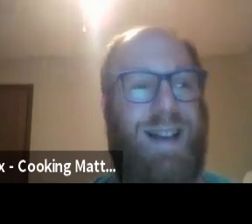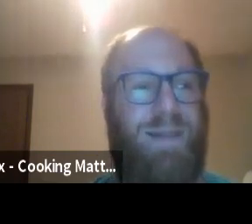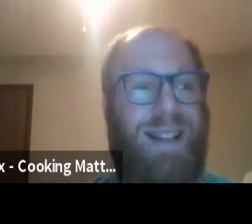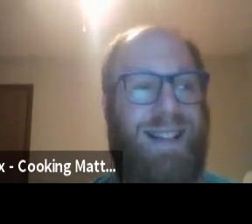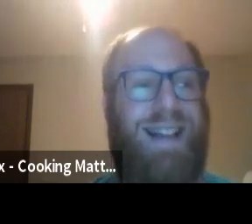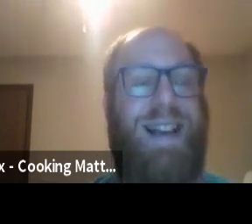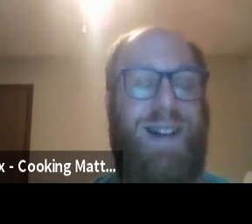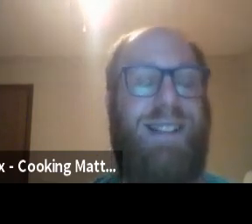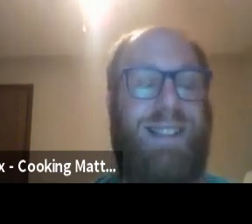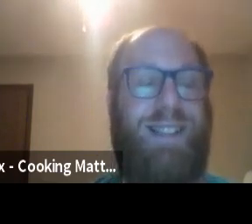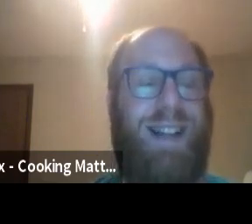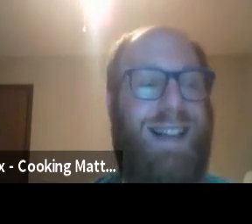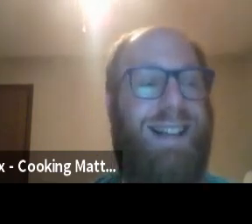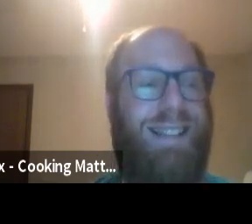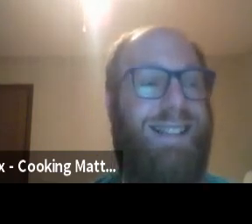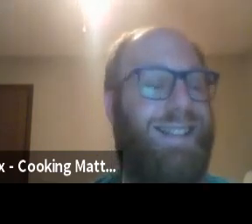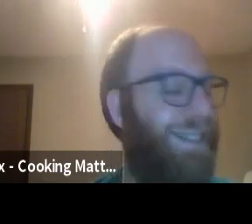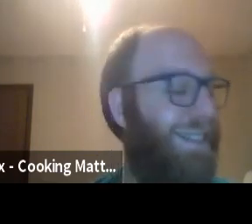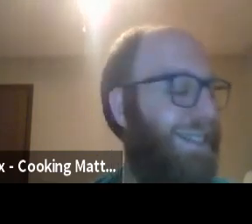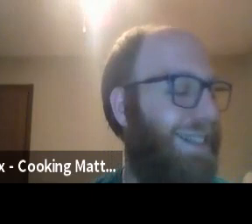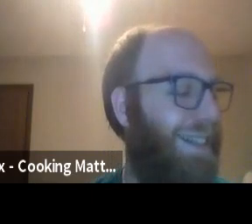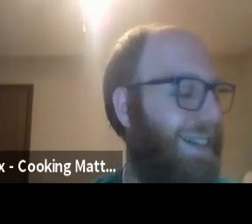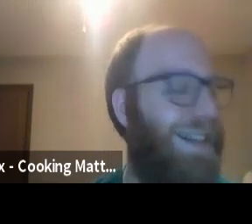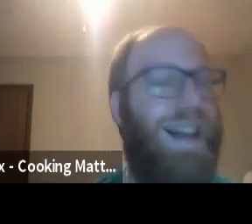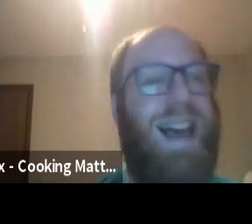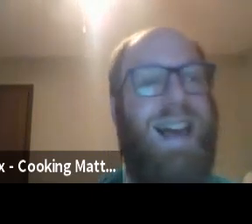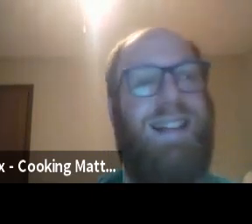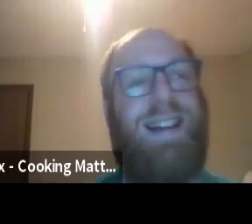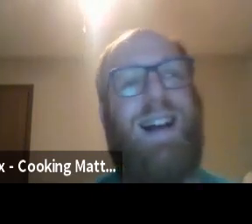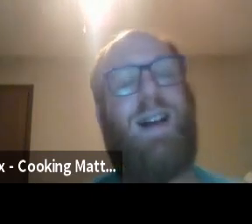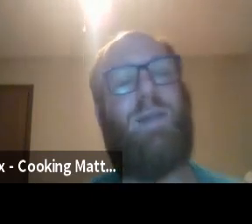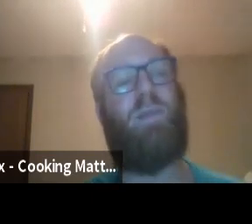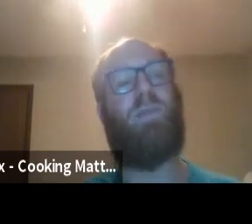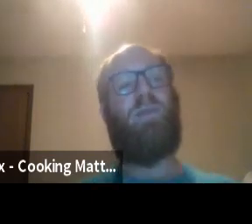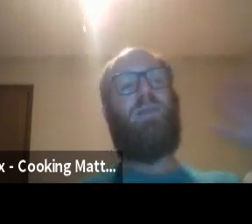Thanks, Dominic. Yeah, you all should try that. It's good. And